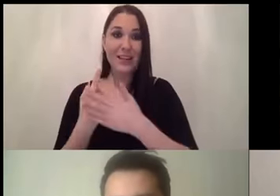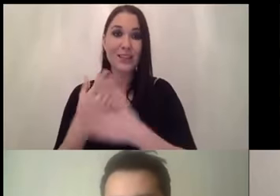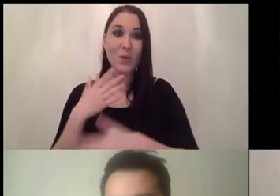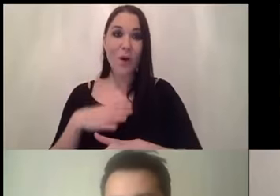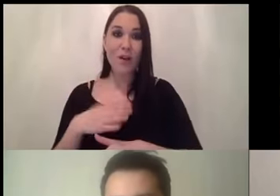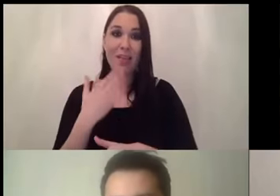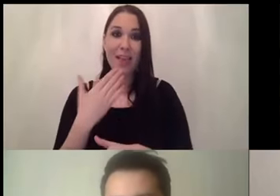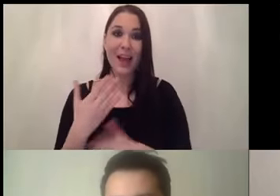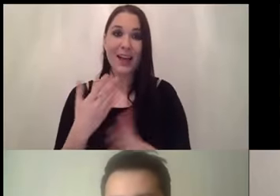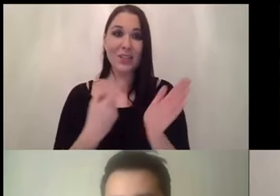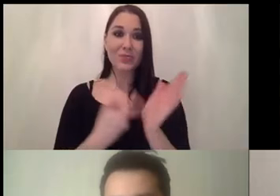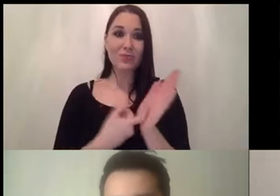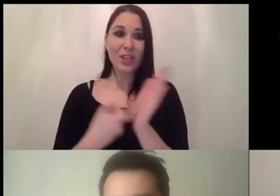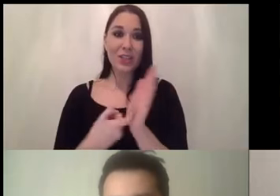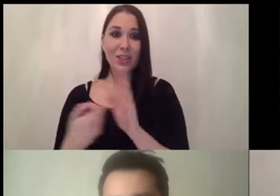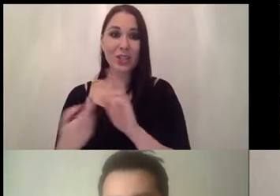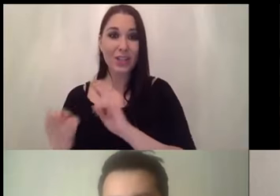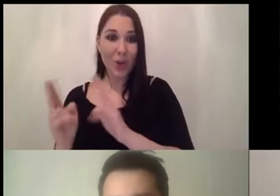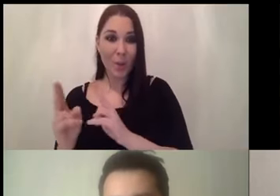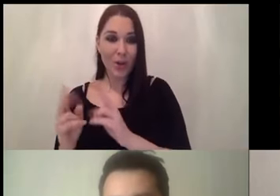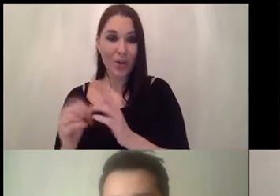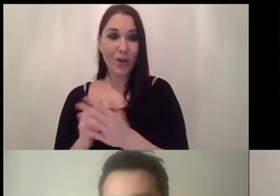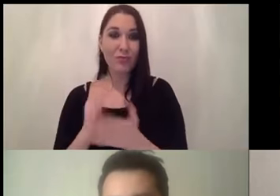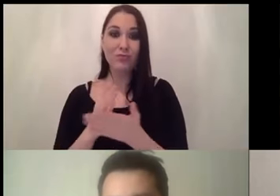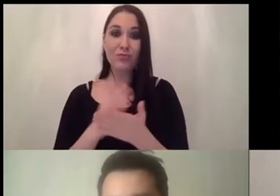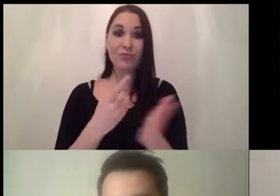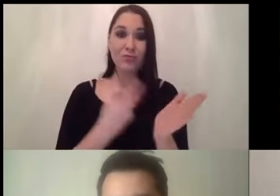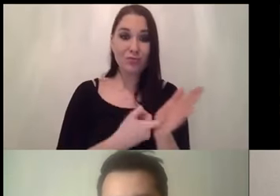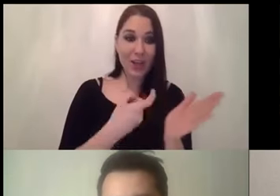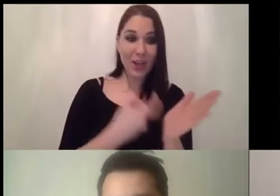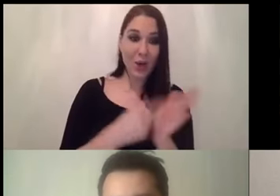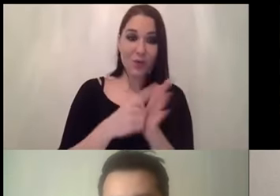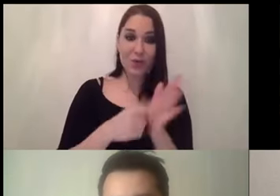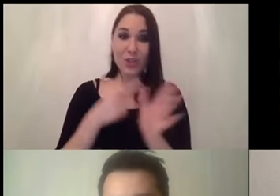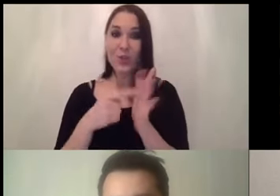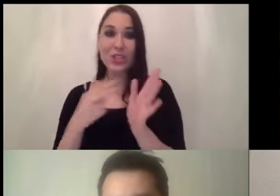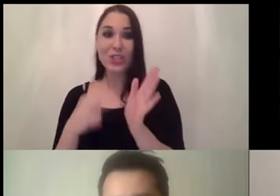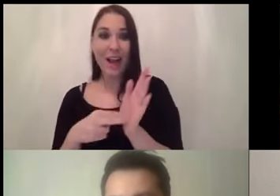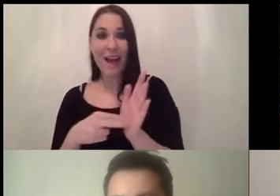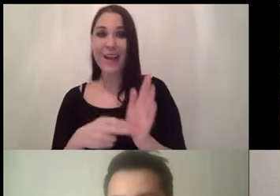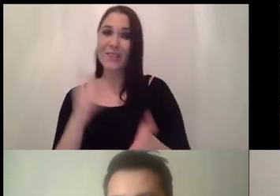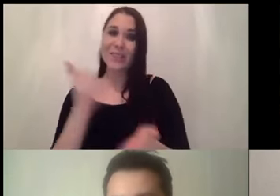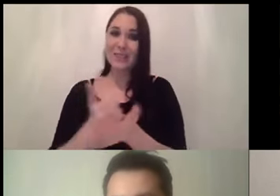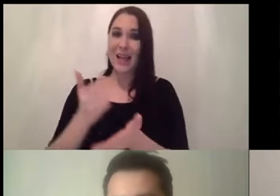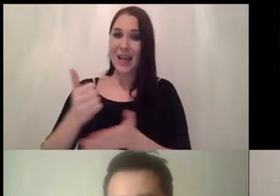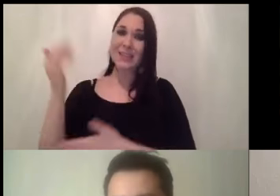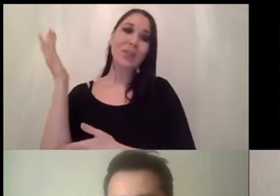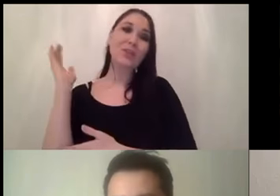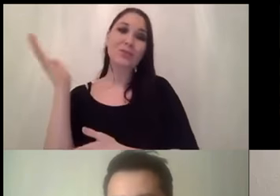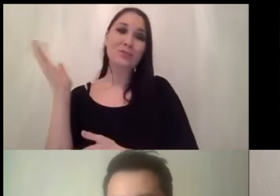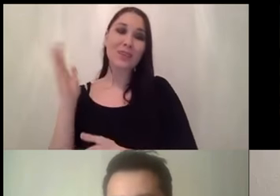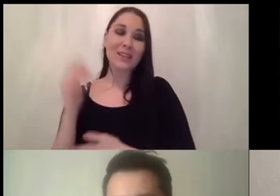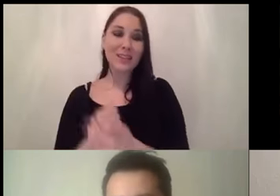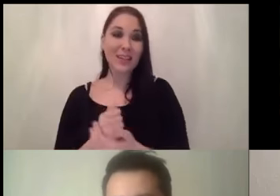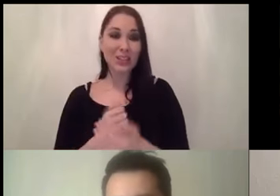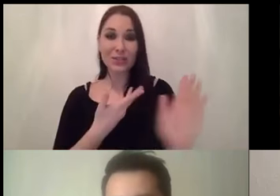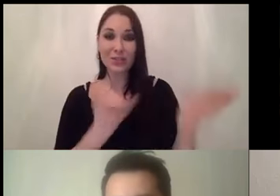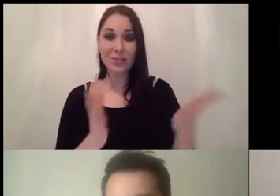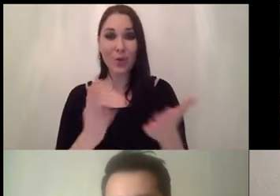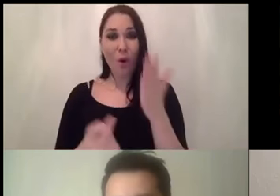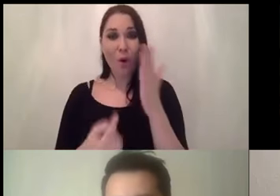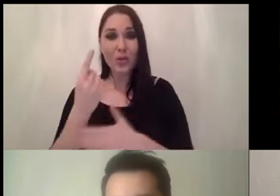for being our sign language interpreter, Rodrigo, Junli, and Jan for your fantastic presentations. I want to use this opportunity to thank all